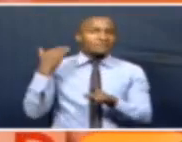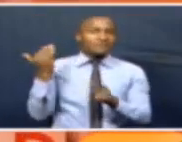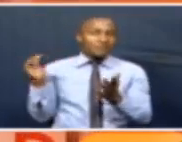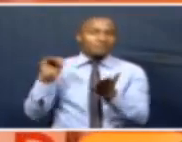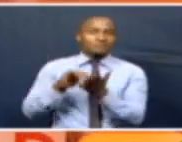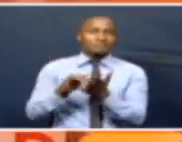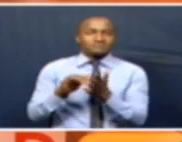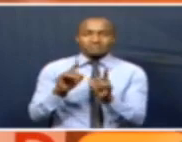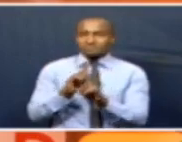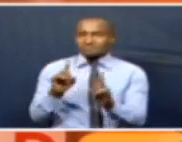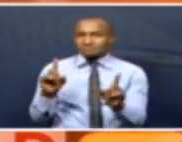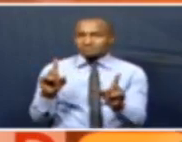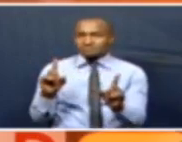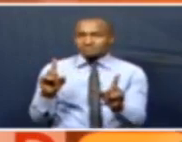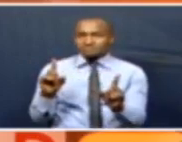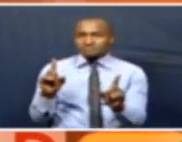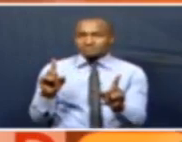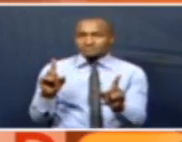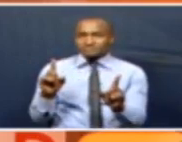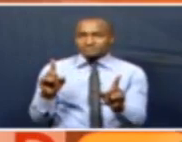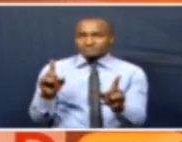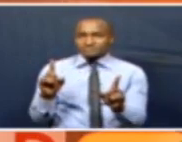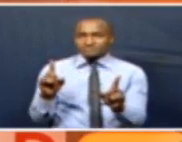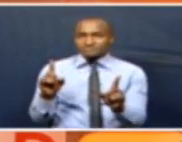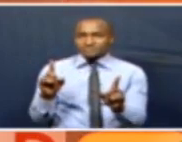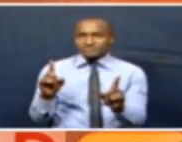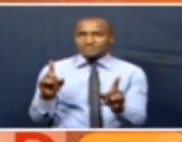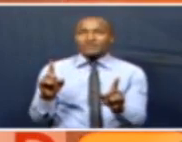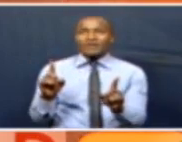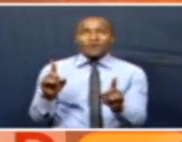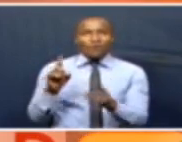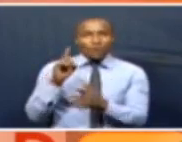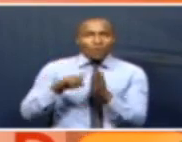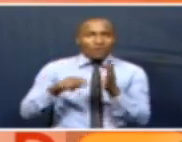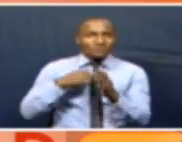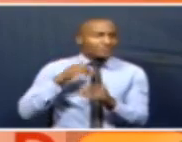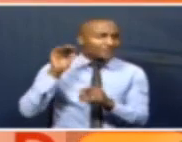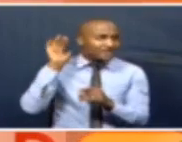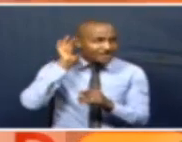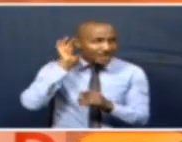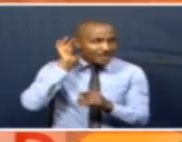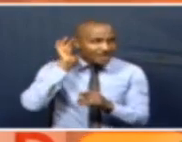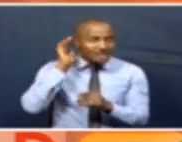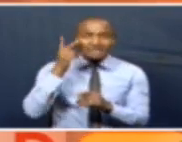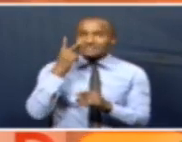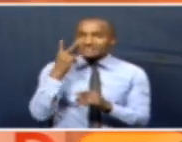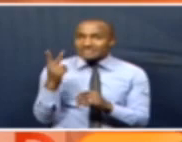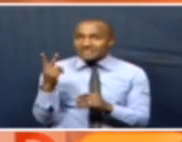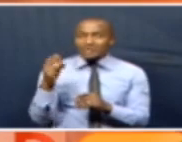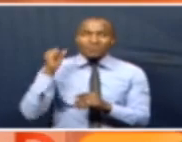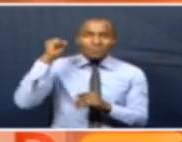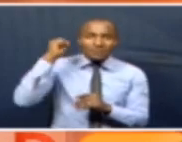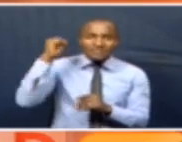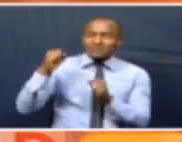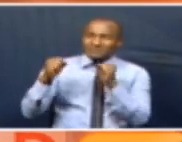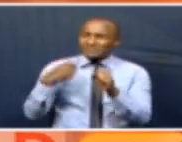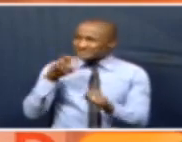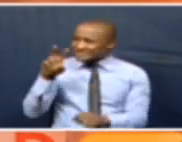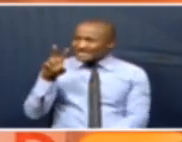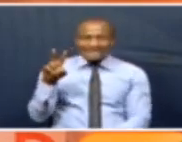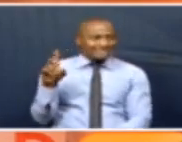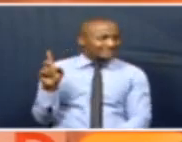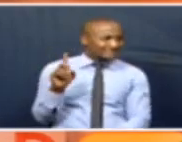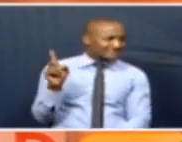am not satisfied with what I hear and see in the political arena now.